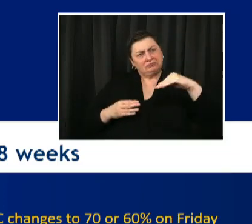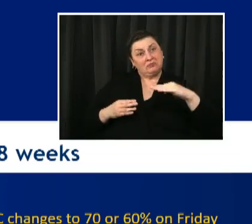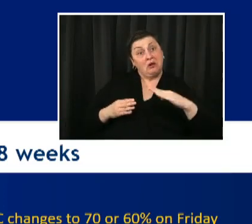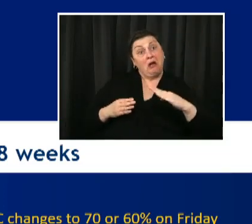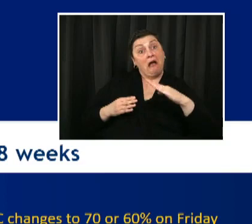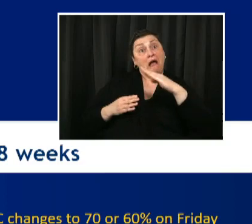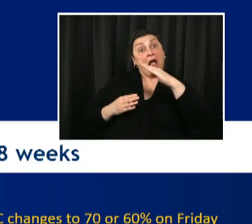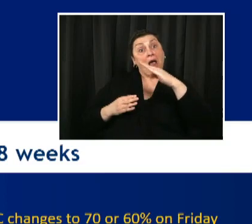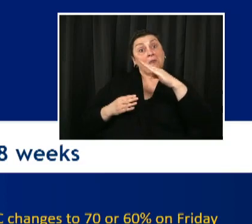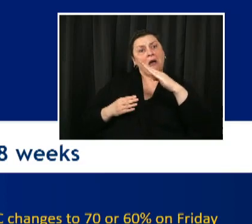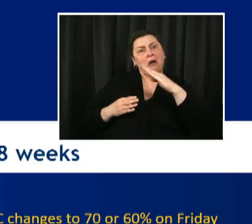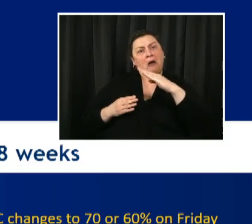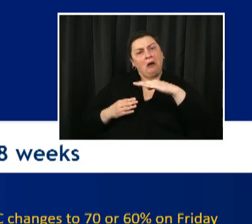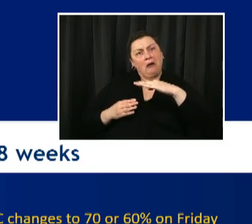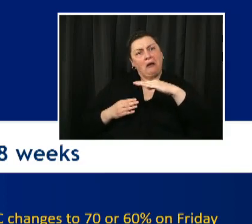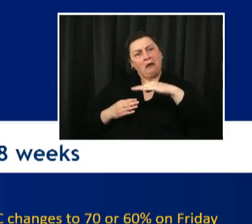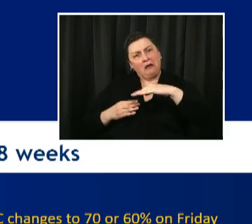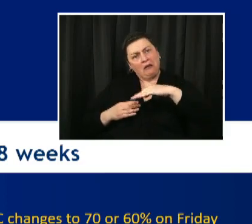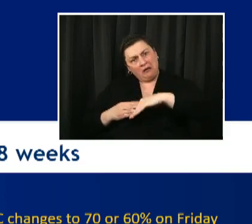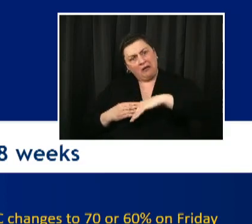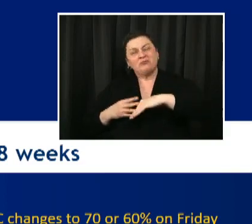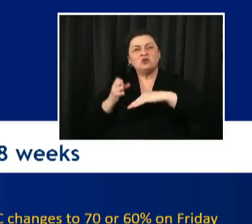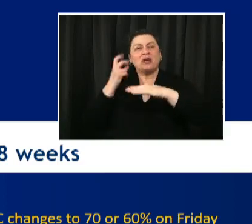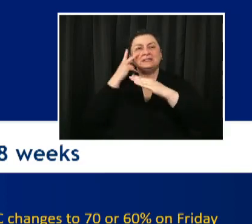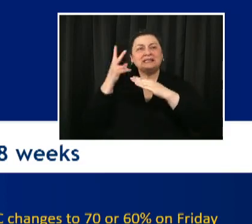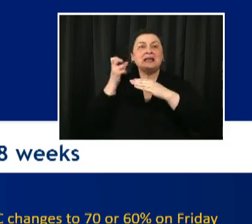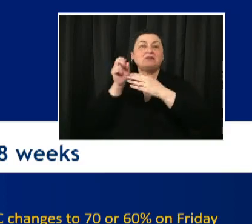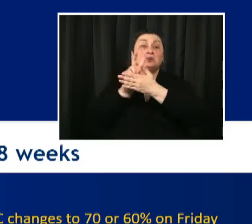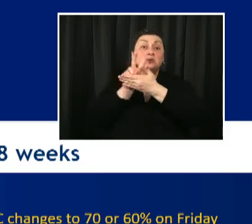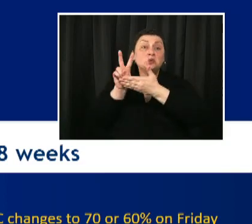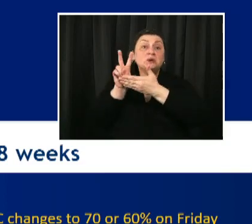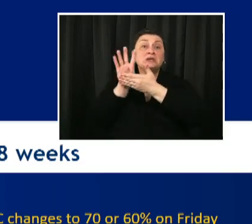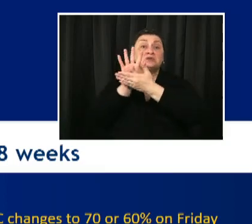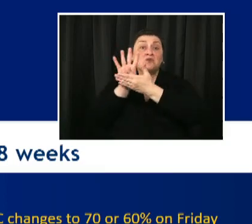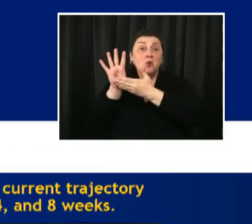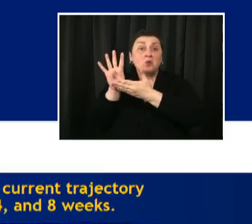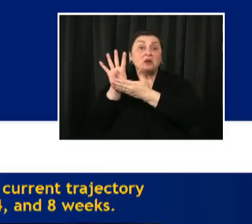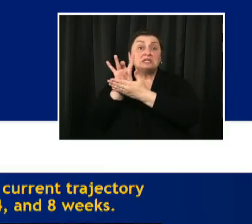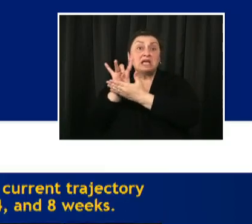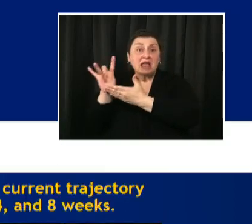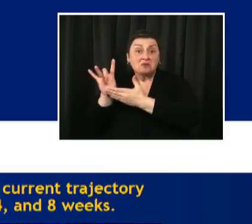waiting 4 weeks. And you can see the substantial gap between those. Next.